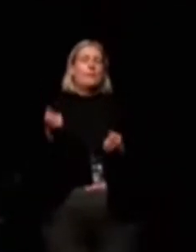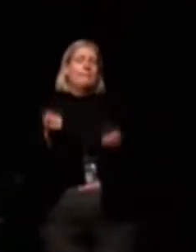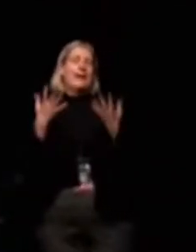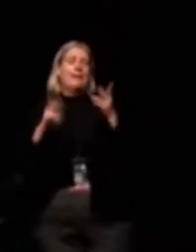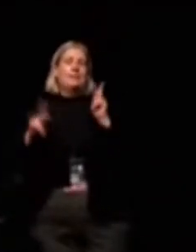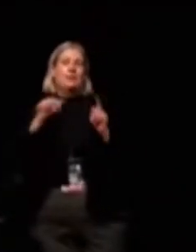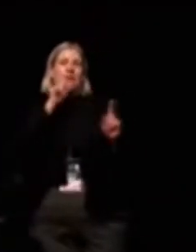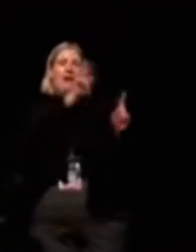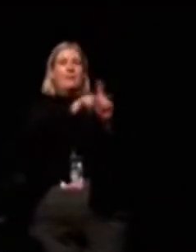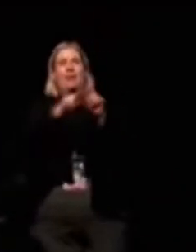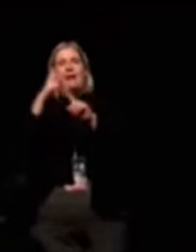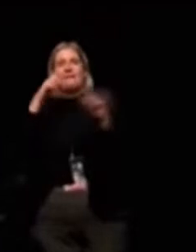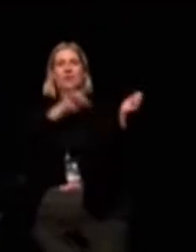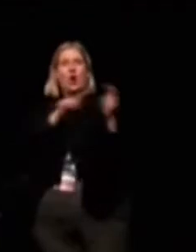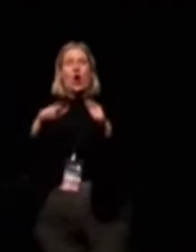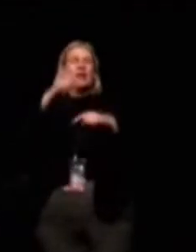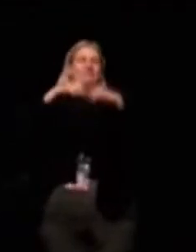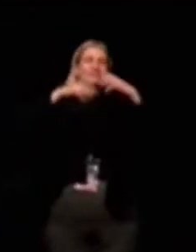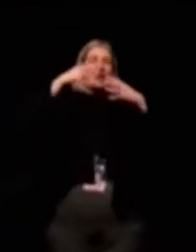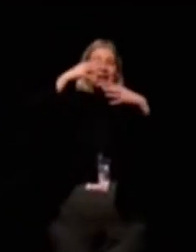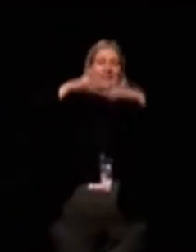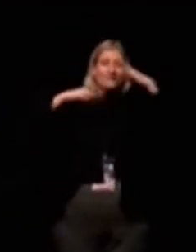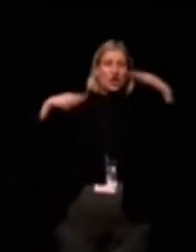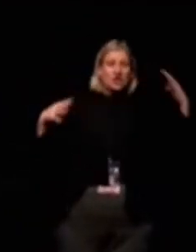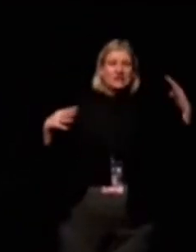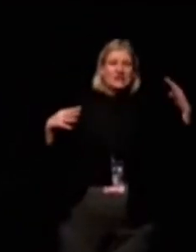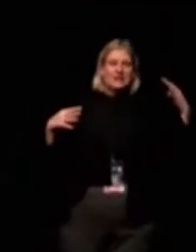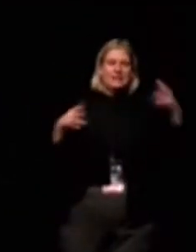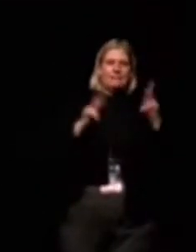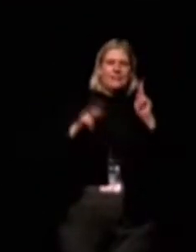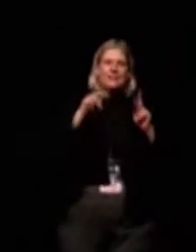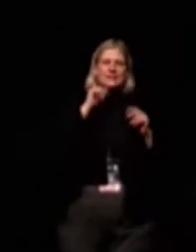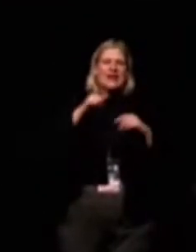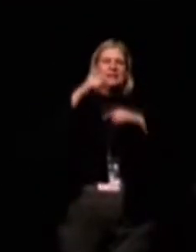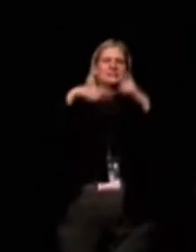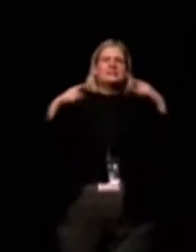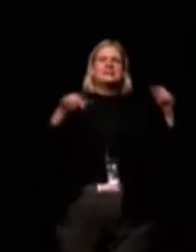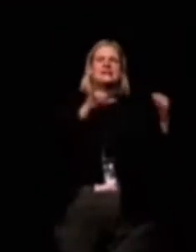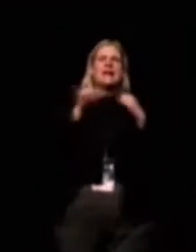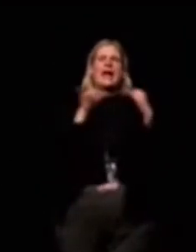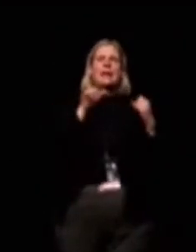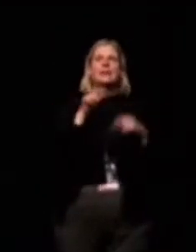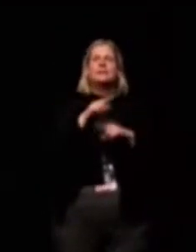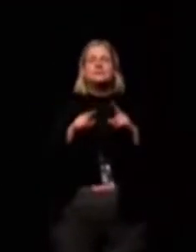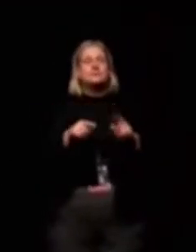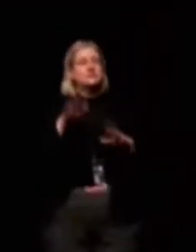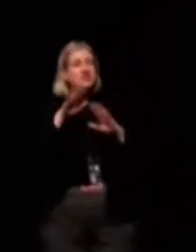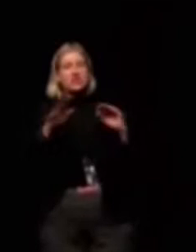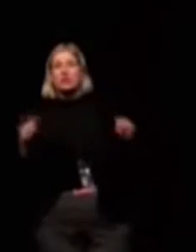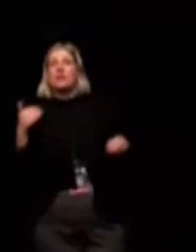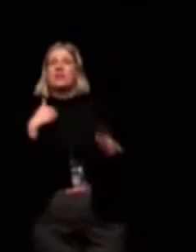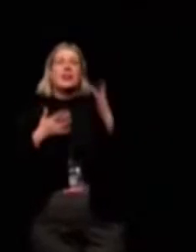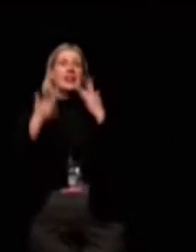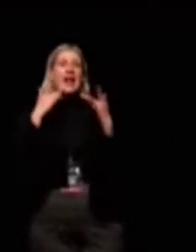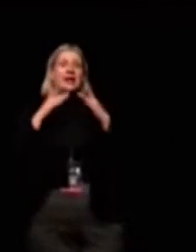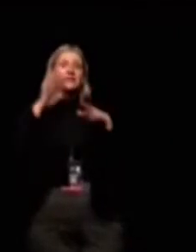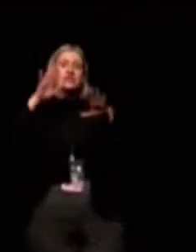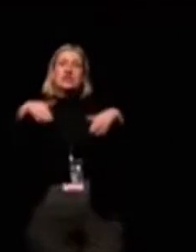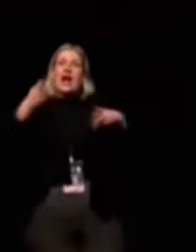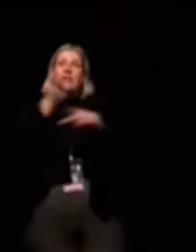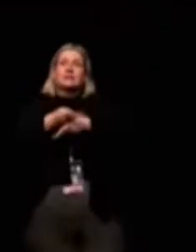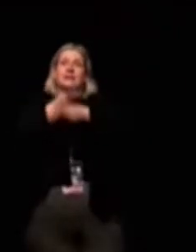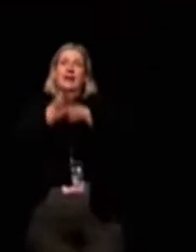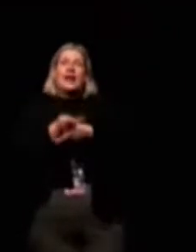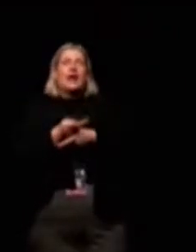know this. Women still face barriers to their success, from a lack of childcare to workplaces that